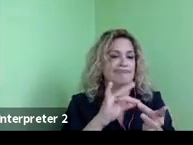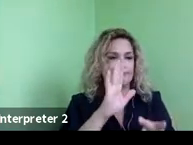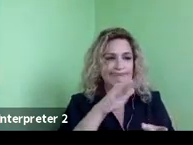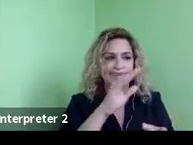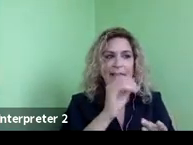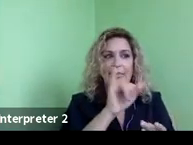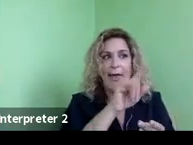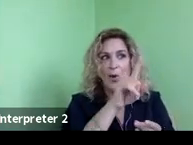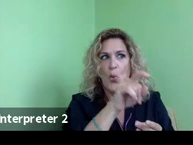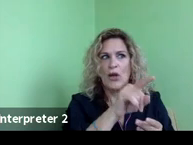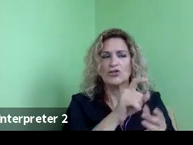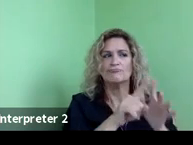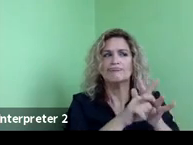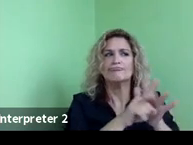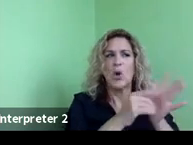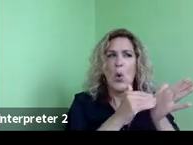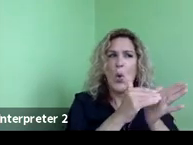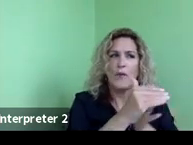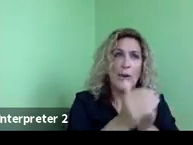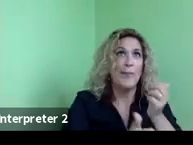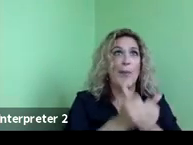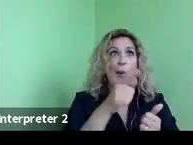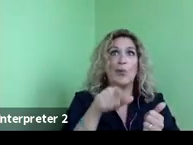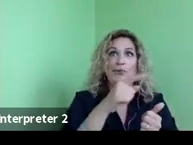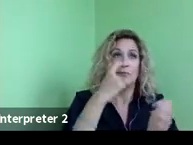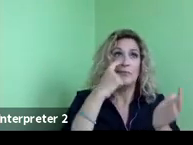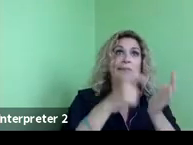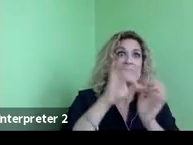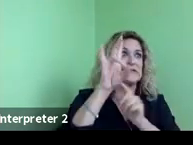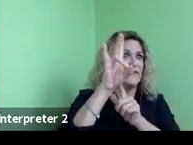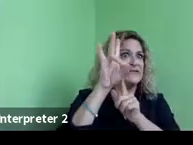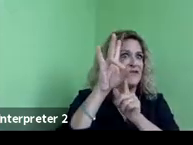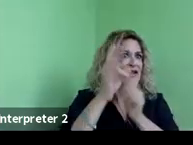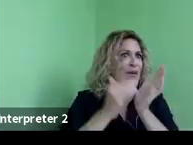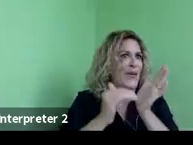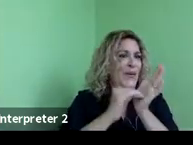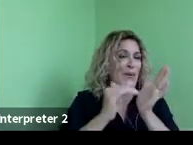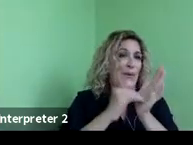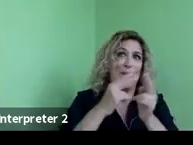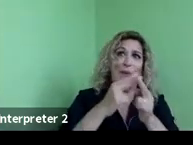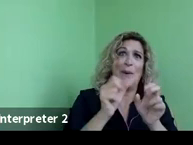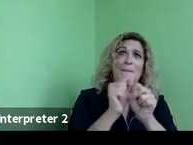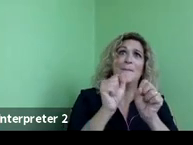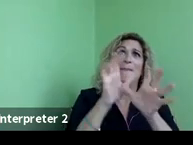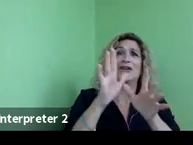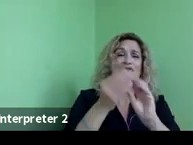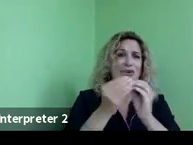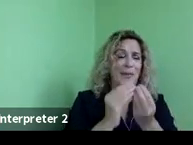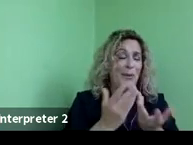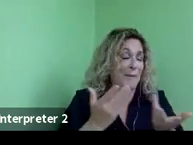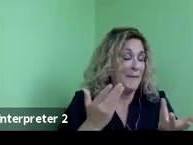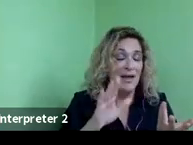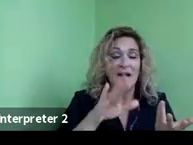kind of magical number that would not a lot of, I haven't been able to find exactly what kind of originated that, but